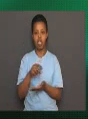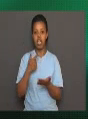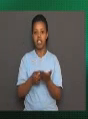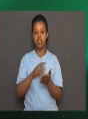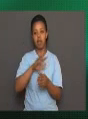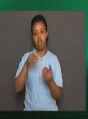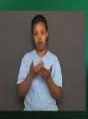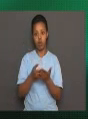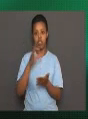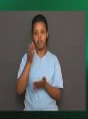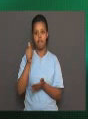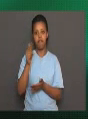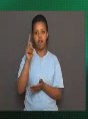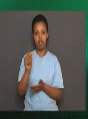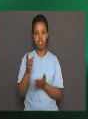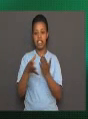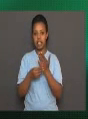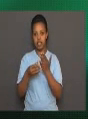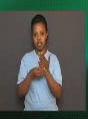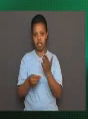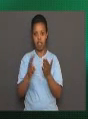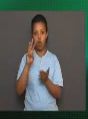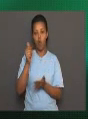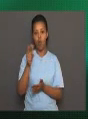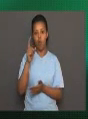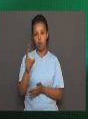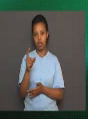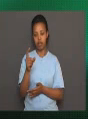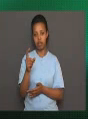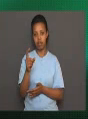fats, oils, waxes,